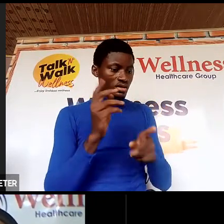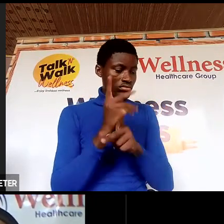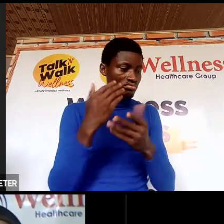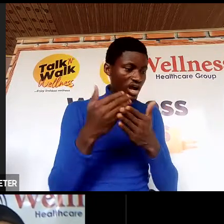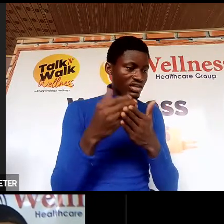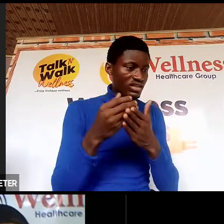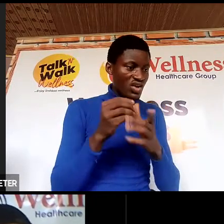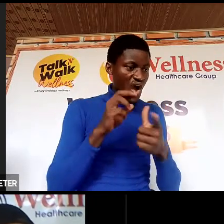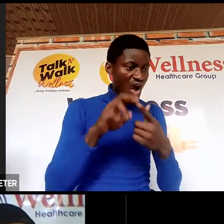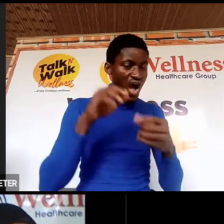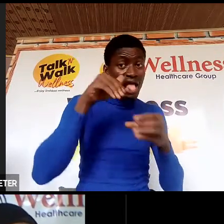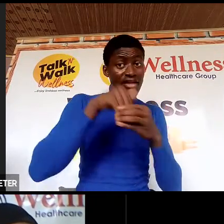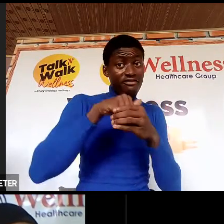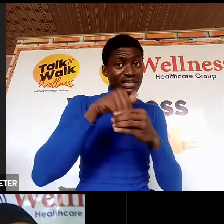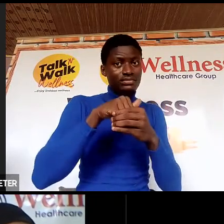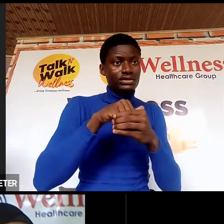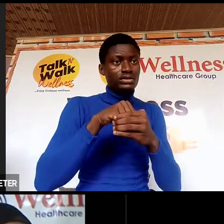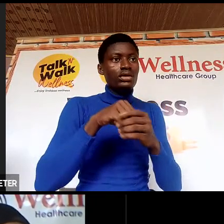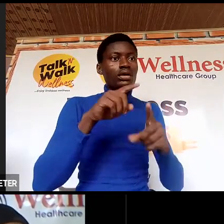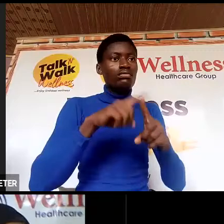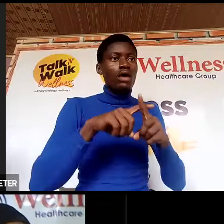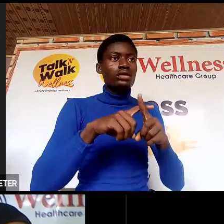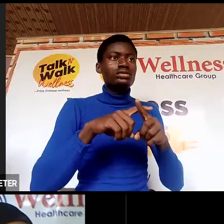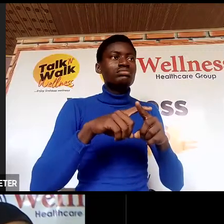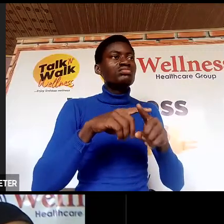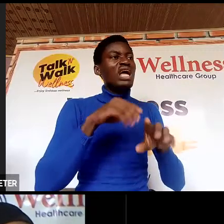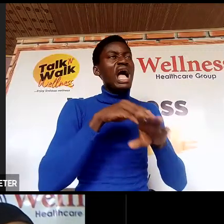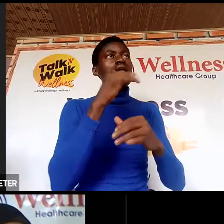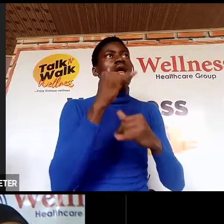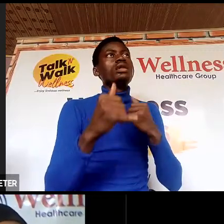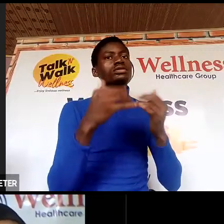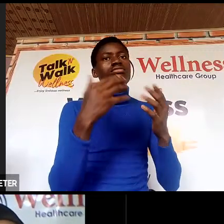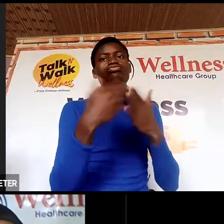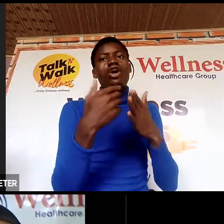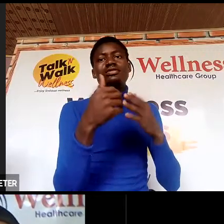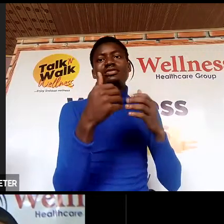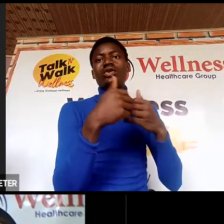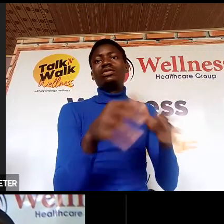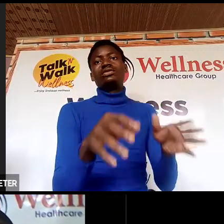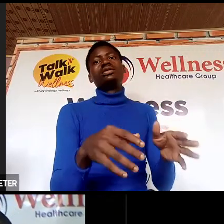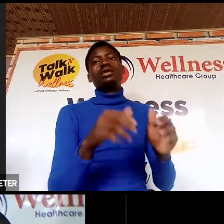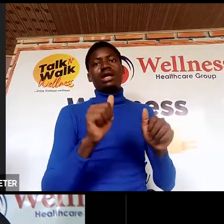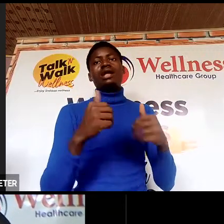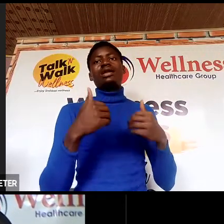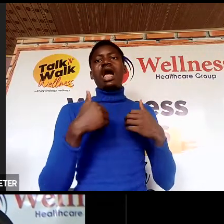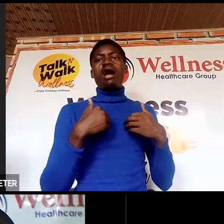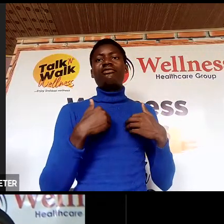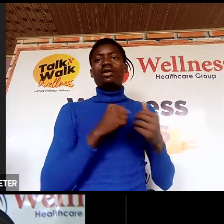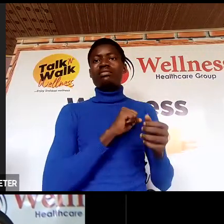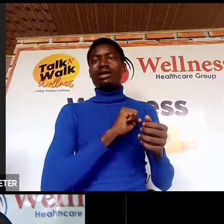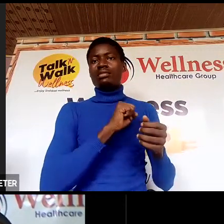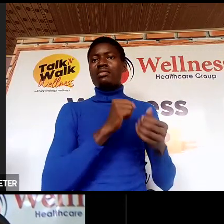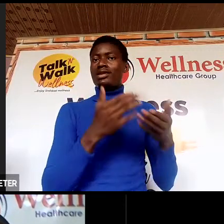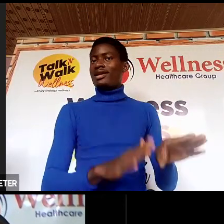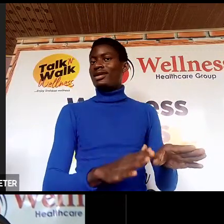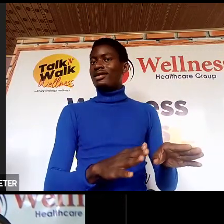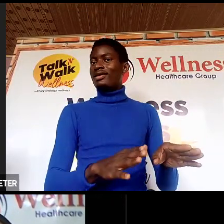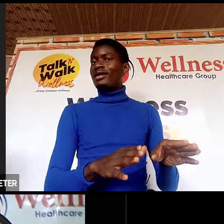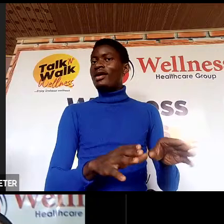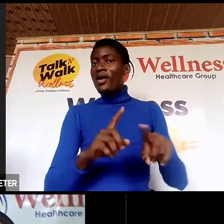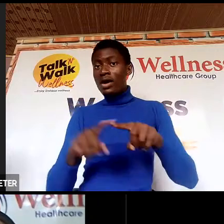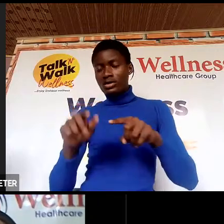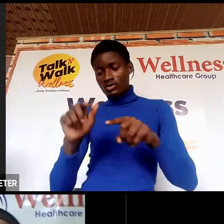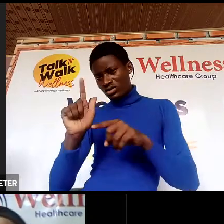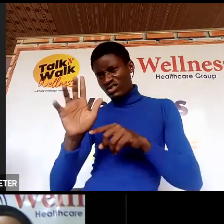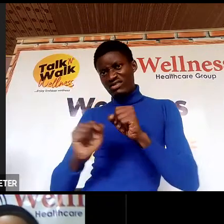on their personality. They can afford to take a risk that will make them make a lot of money or lose a lot of money. You get. Some people are more conservative,